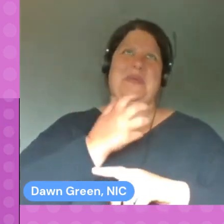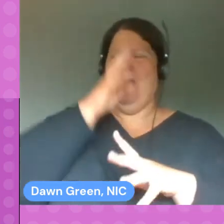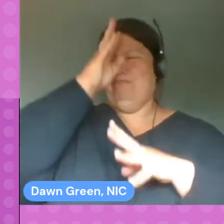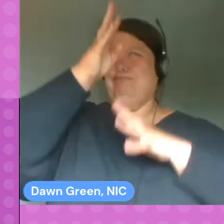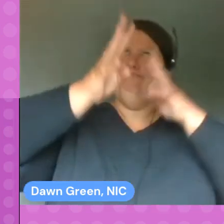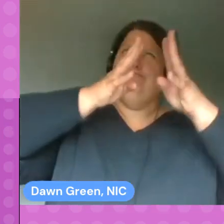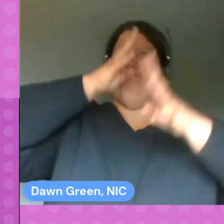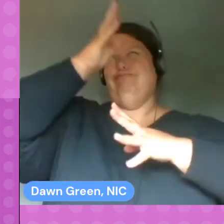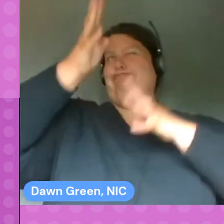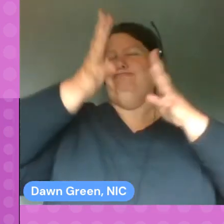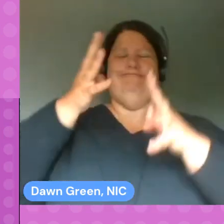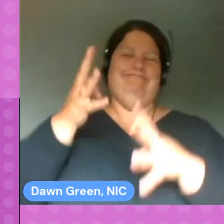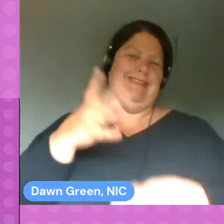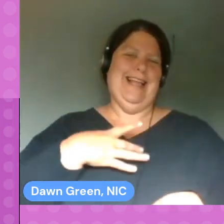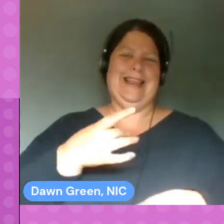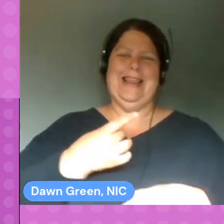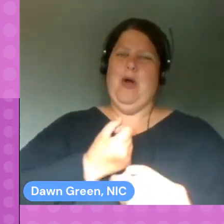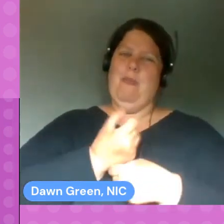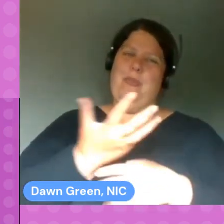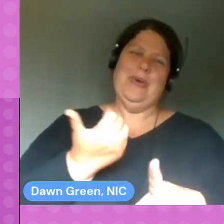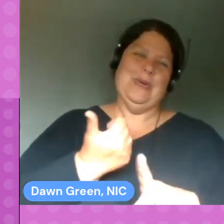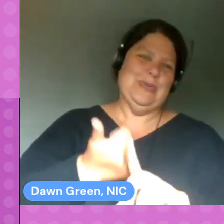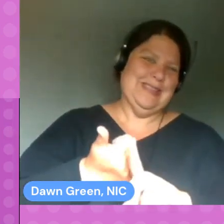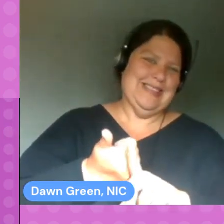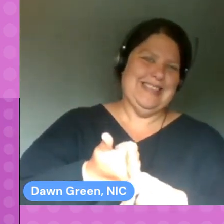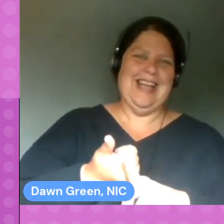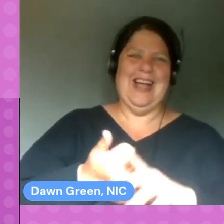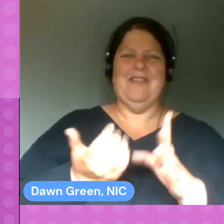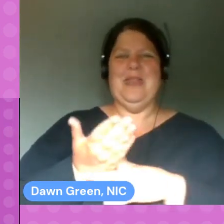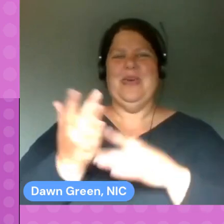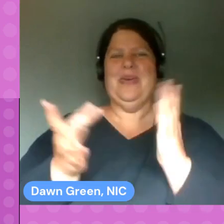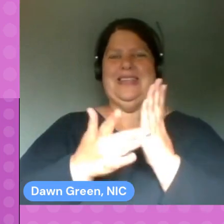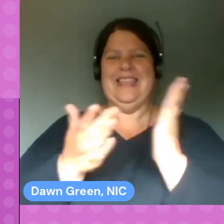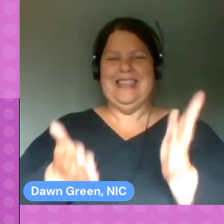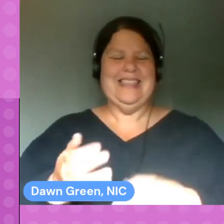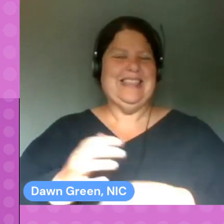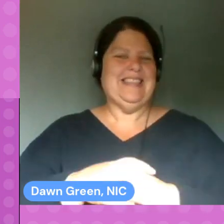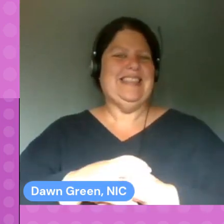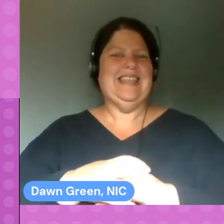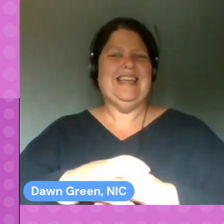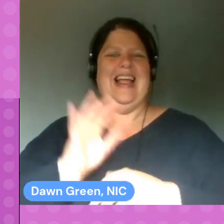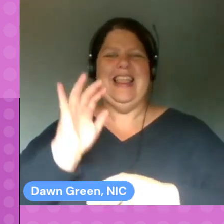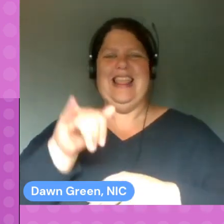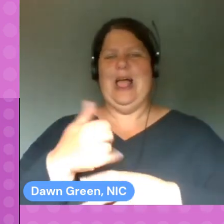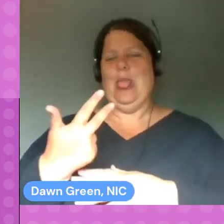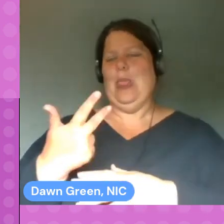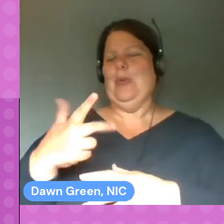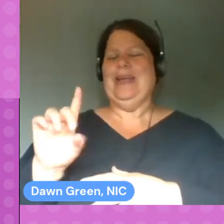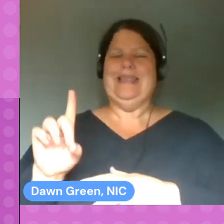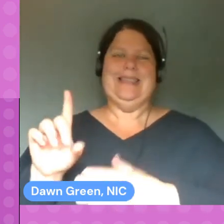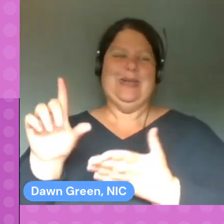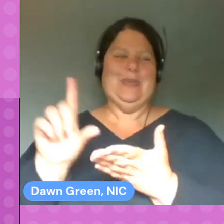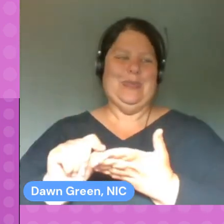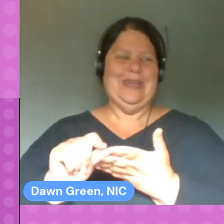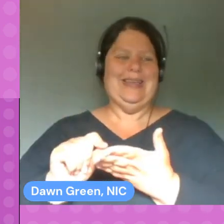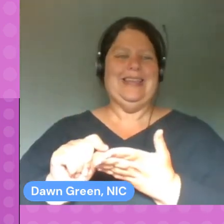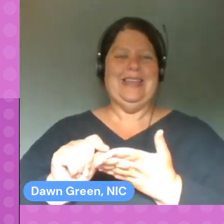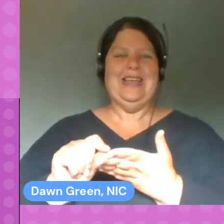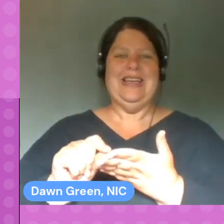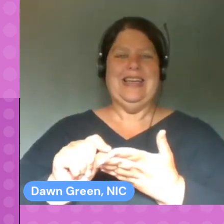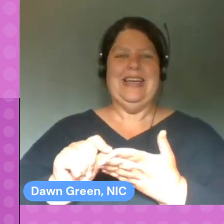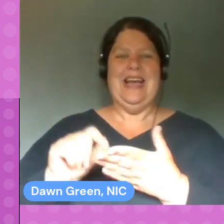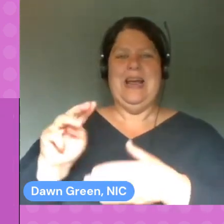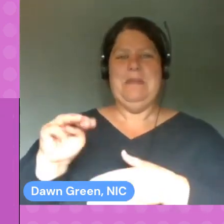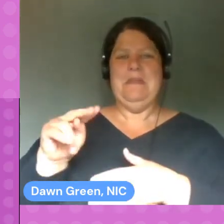express herself with technology and do different things. Here's with a 3D printed Minecraft sword that she made when she was younger. And so on the